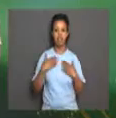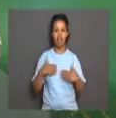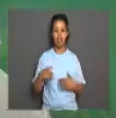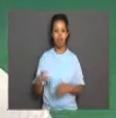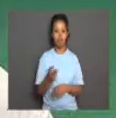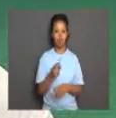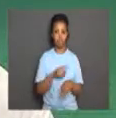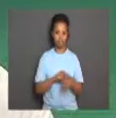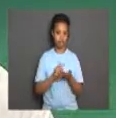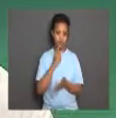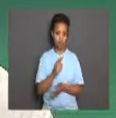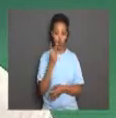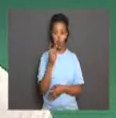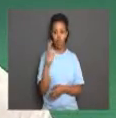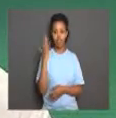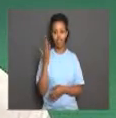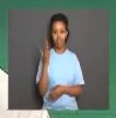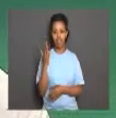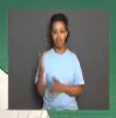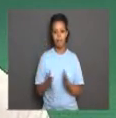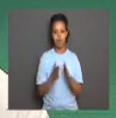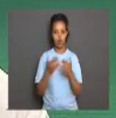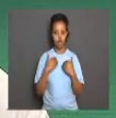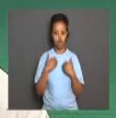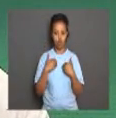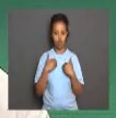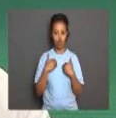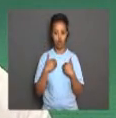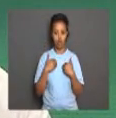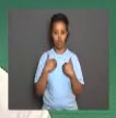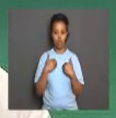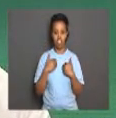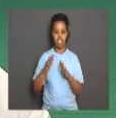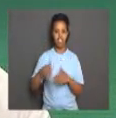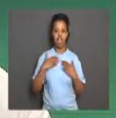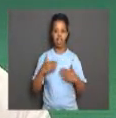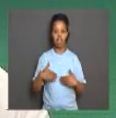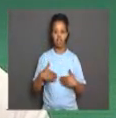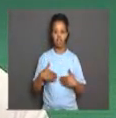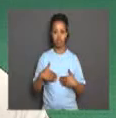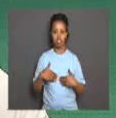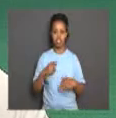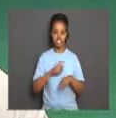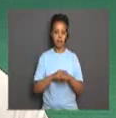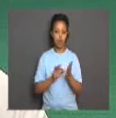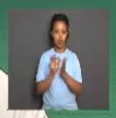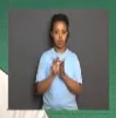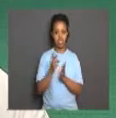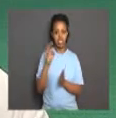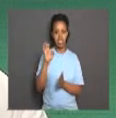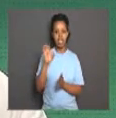fossil. There are two ways of dating a fossil: relative and absolute.